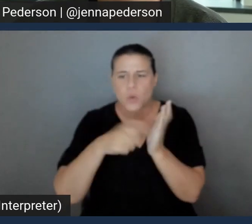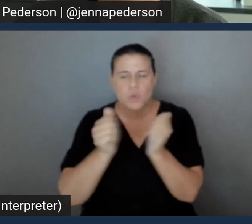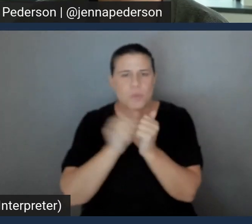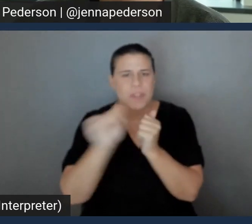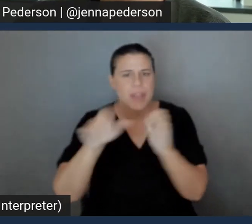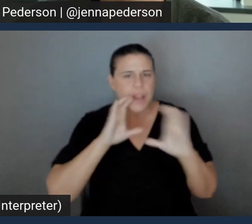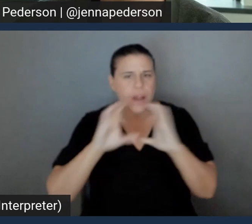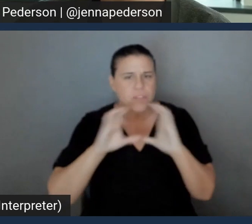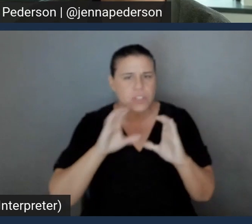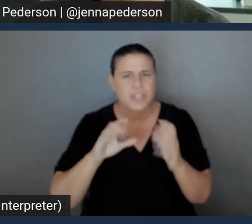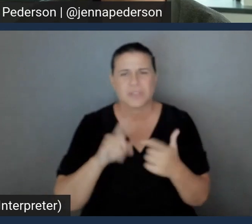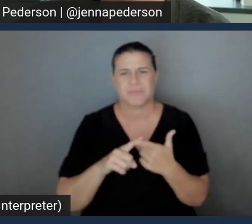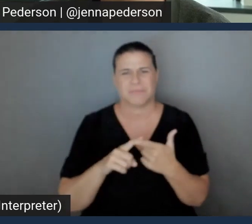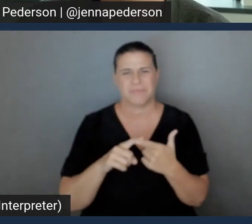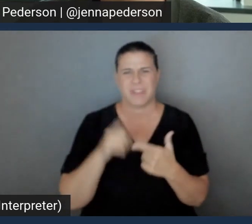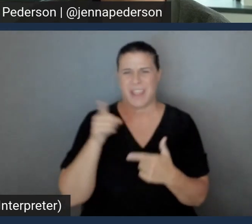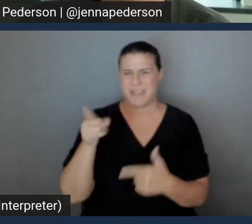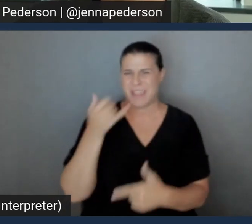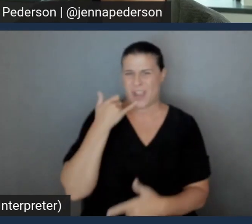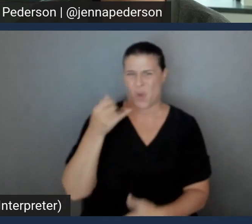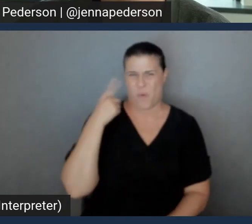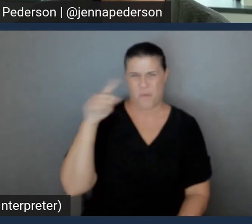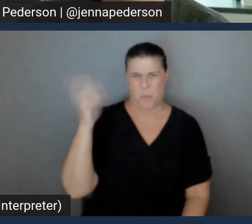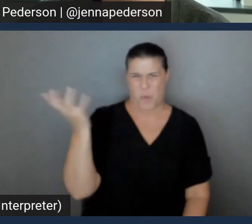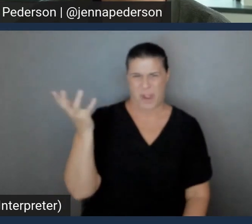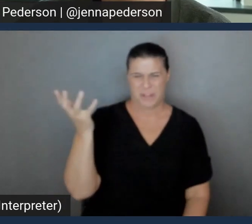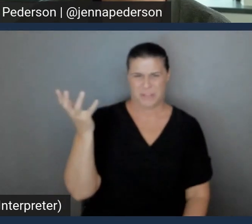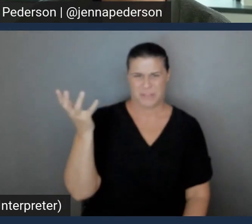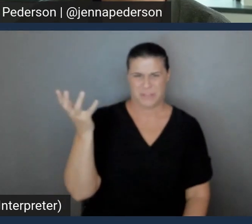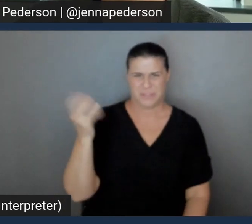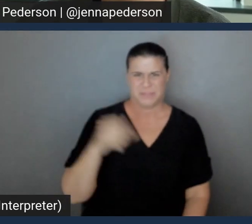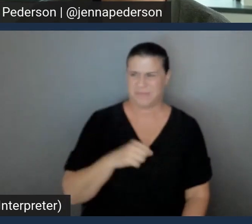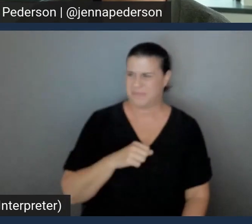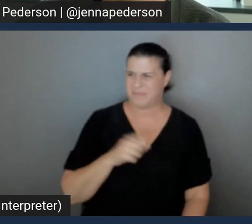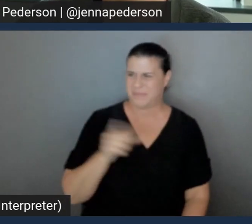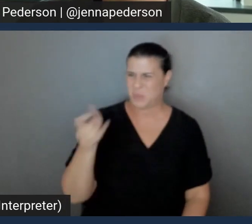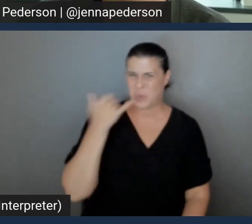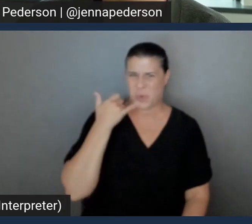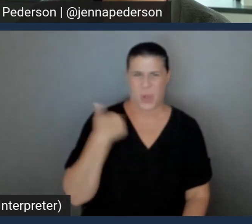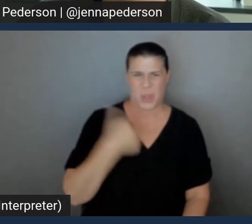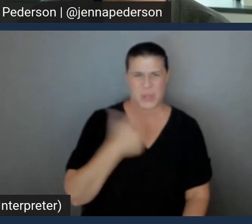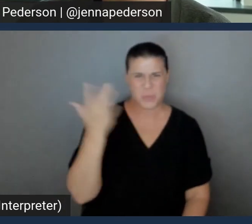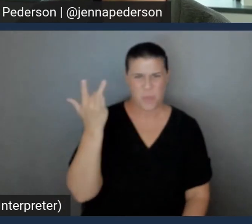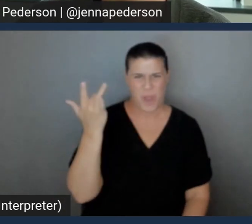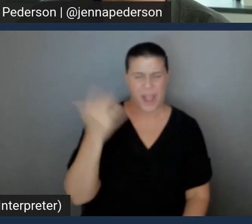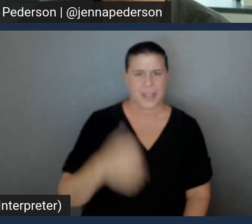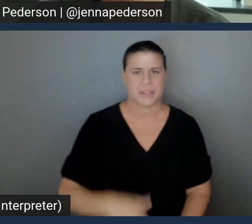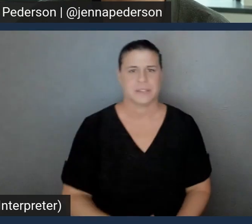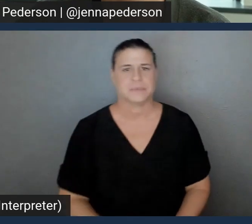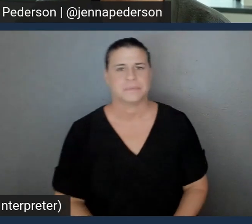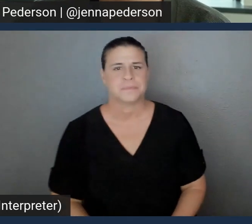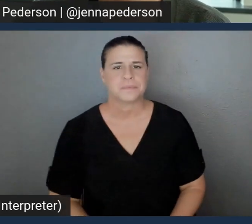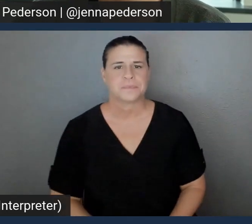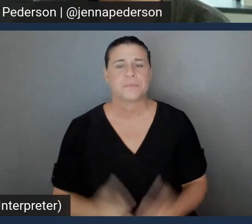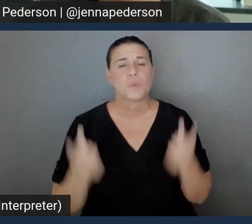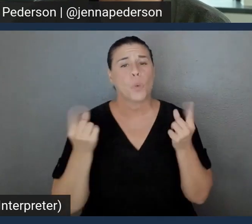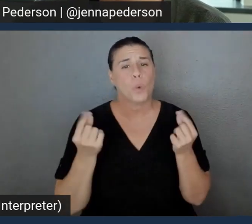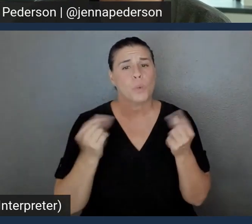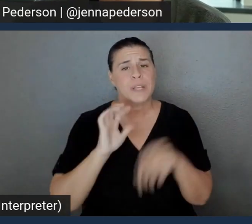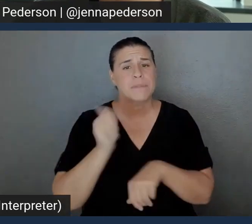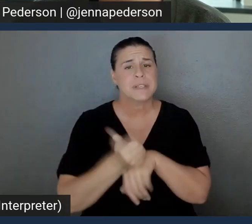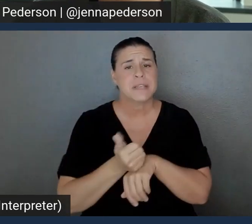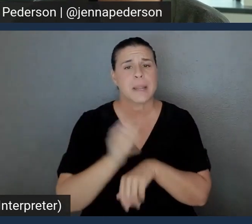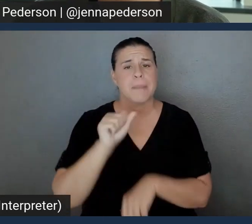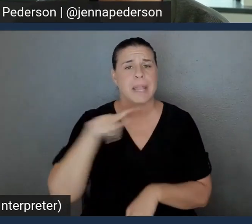know, why was this call made in the first place, right? Why did my customer call in? And essentially what we did is we put together the single API